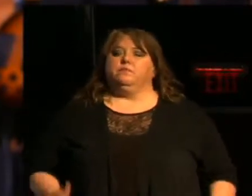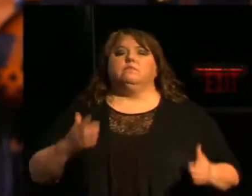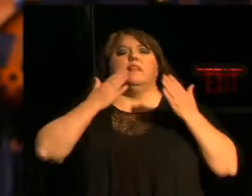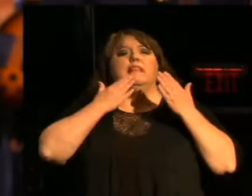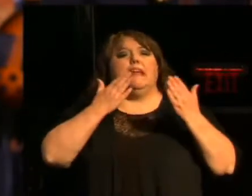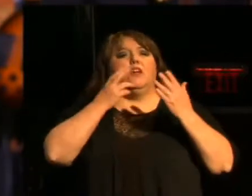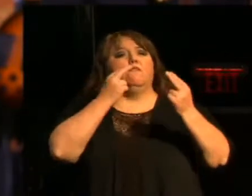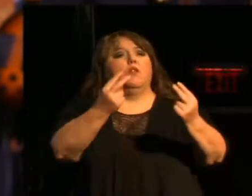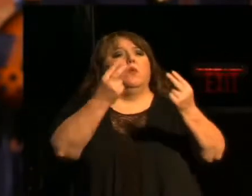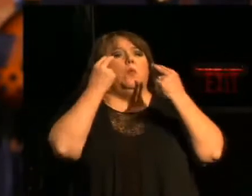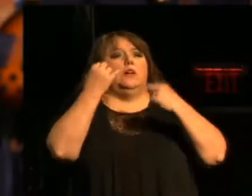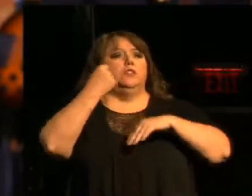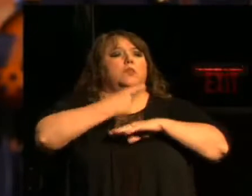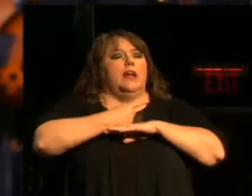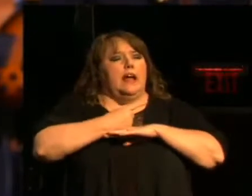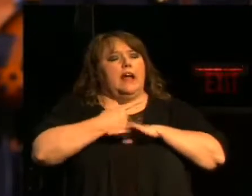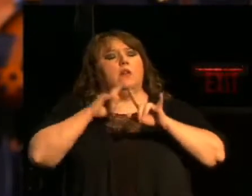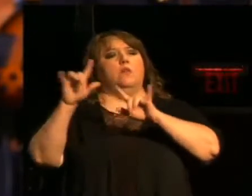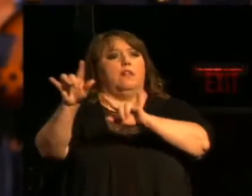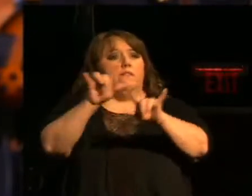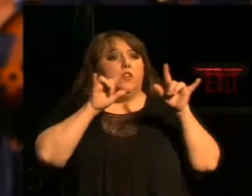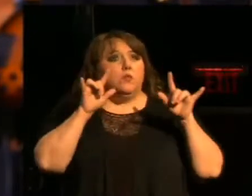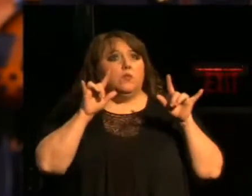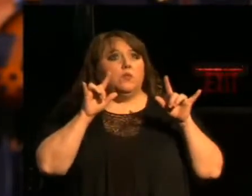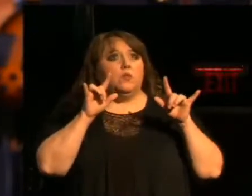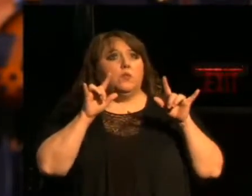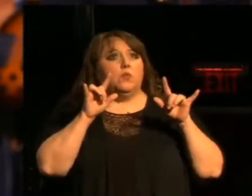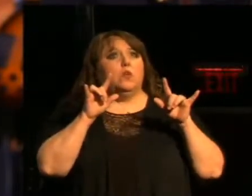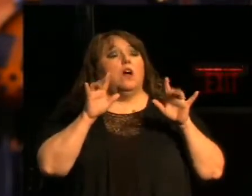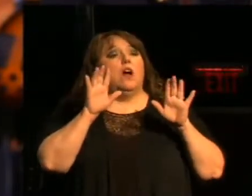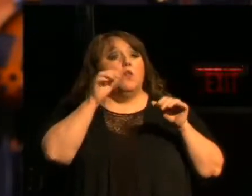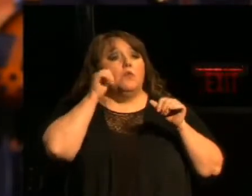Jesus as my portion,